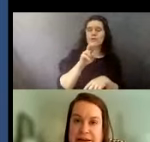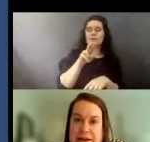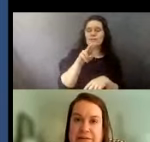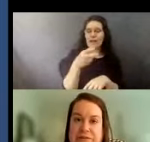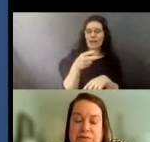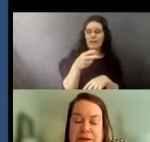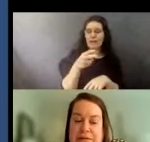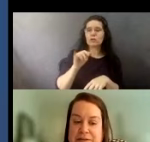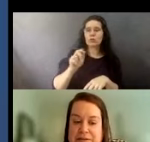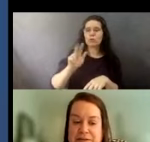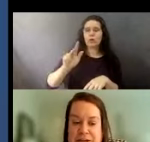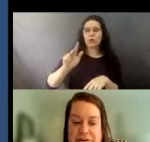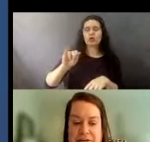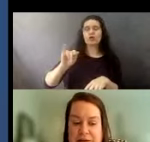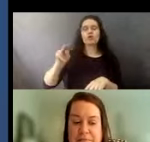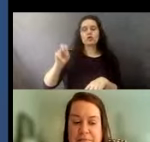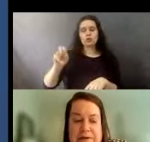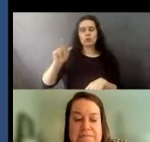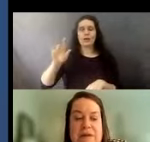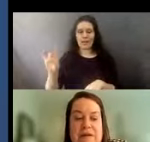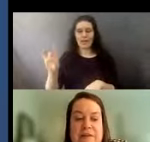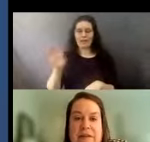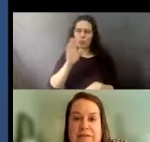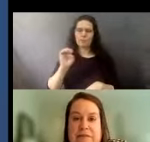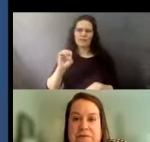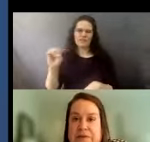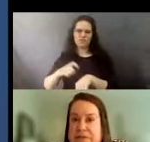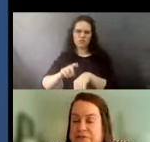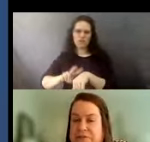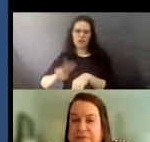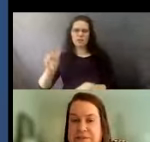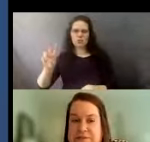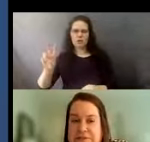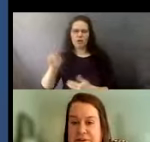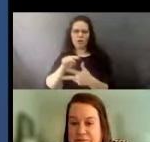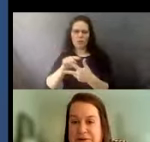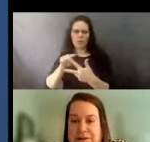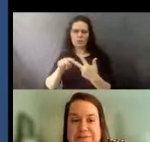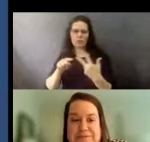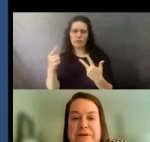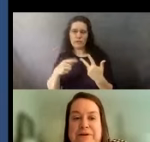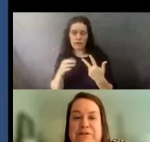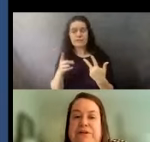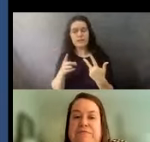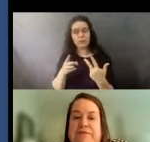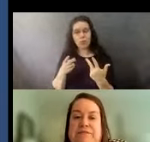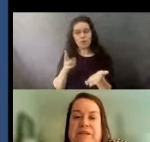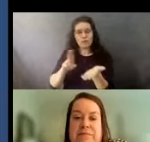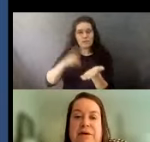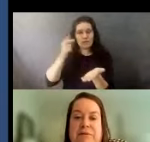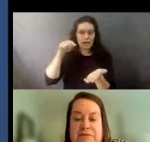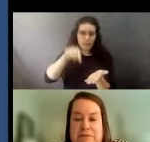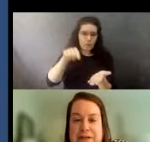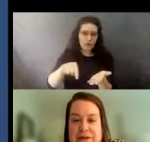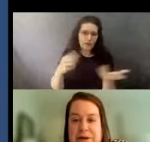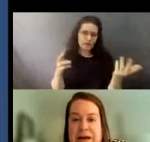28th at 2 p.m. Eastern Standard Time. If you have registered for this series and therefore you're on this webinar, you should have received an